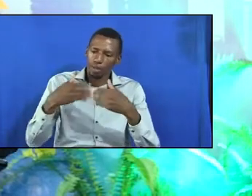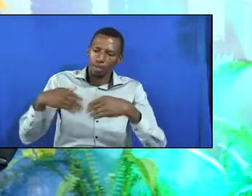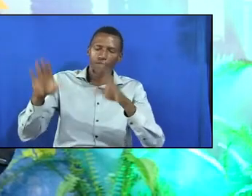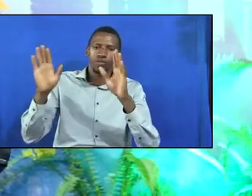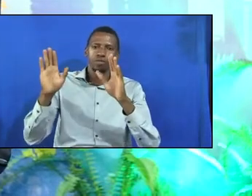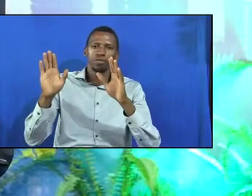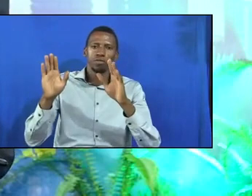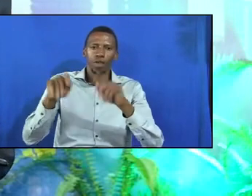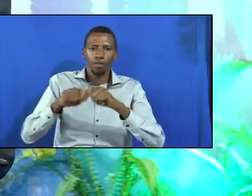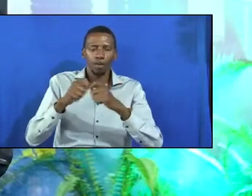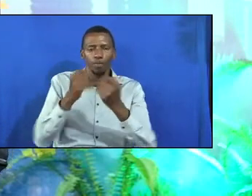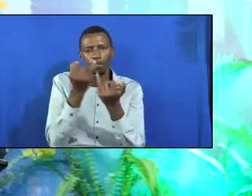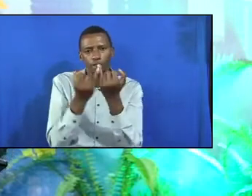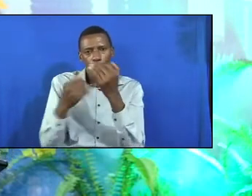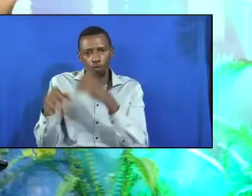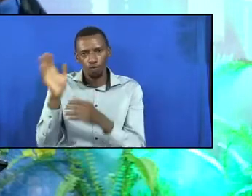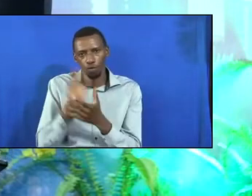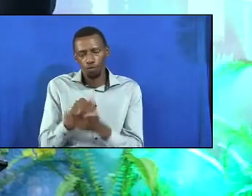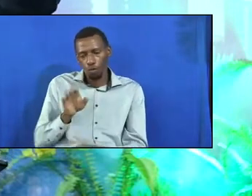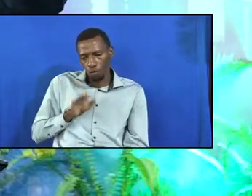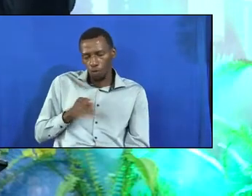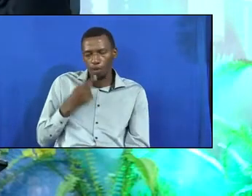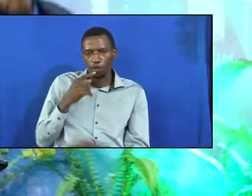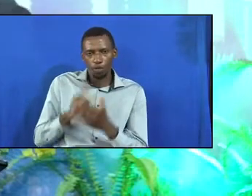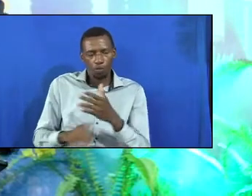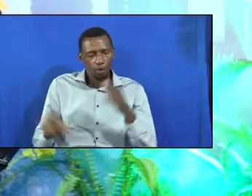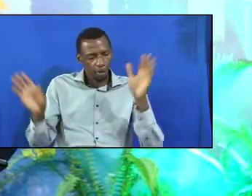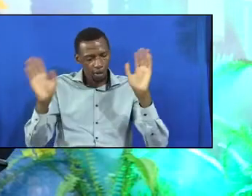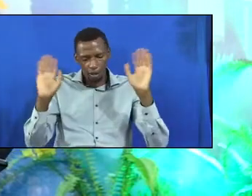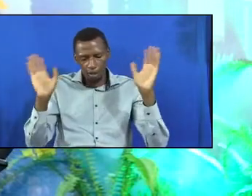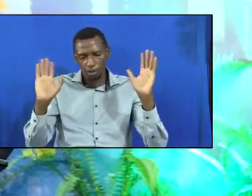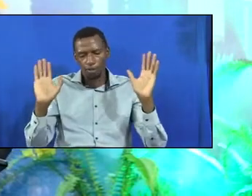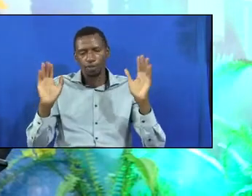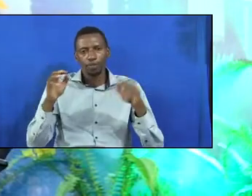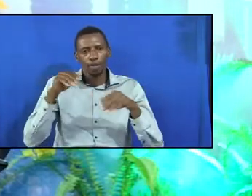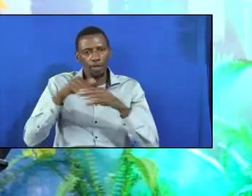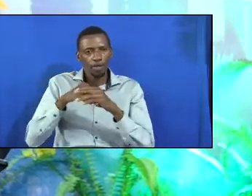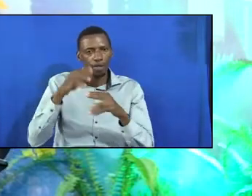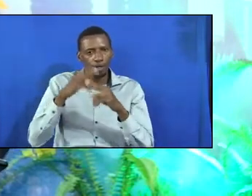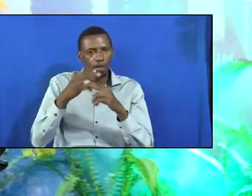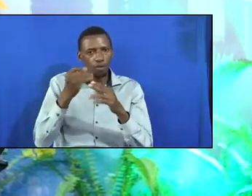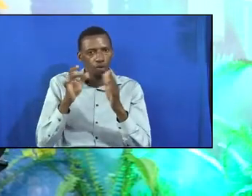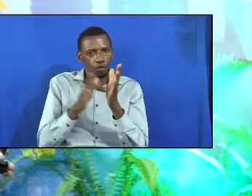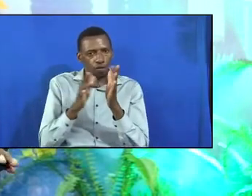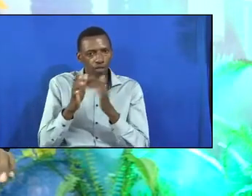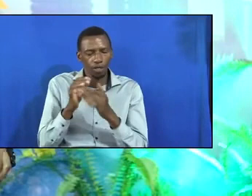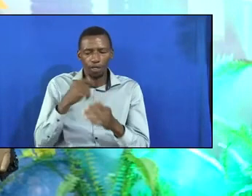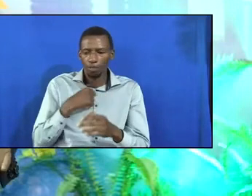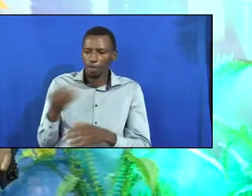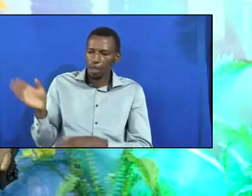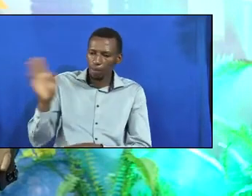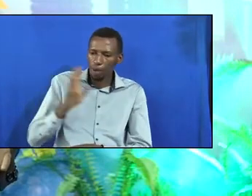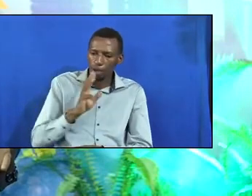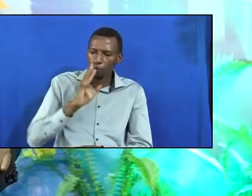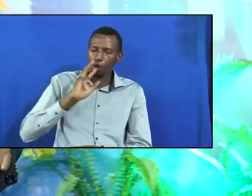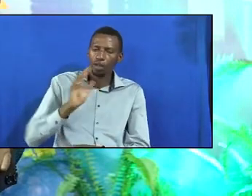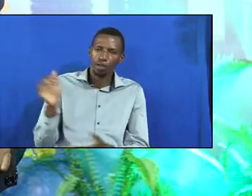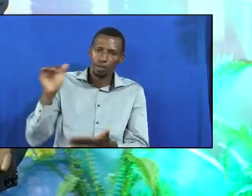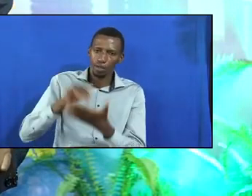So she said goodbye, and she said, in the name of Jesus, I will not go back to my wine again. Praise the